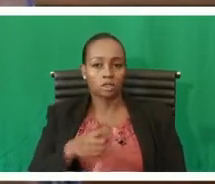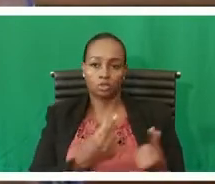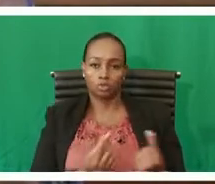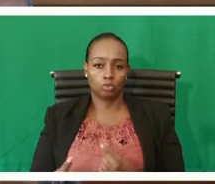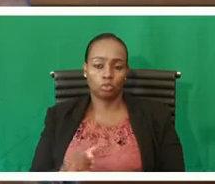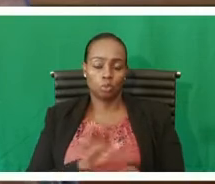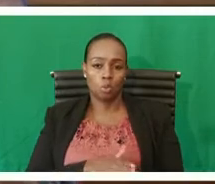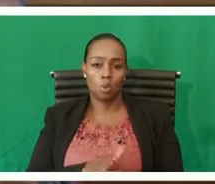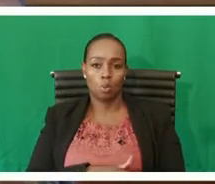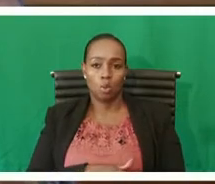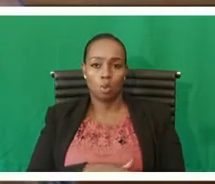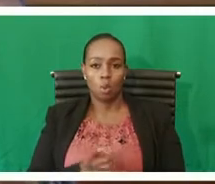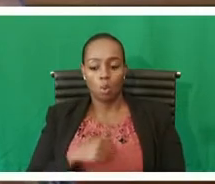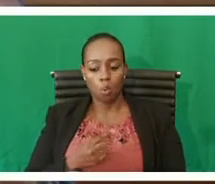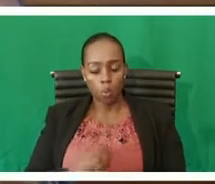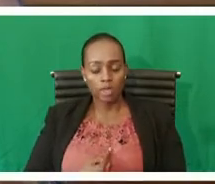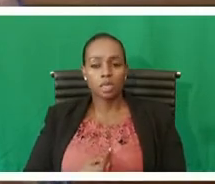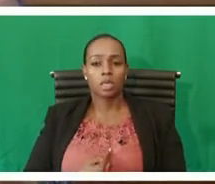will deliver